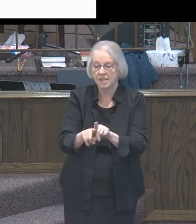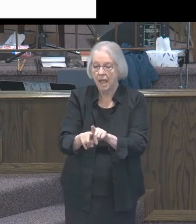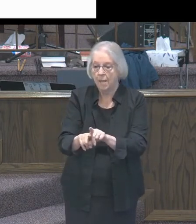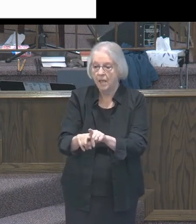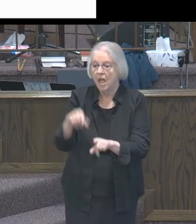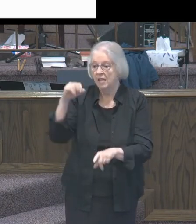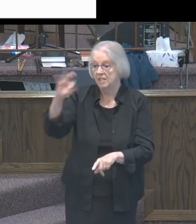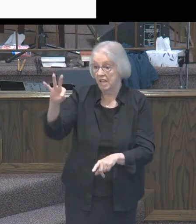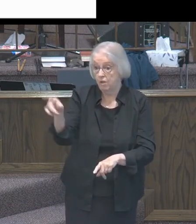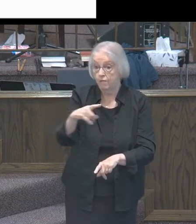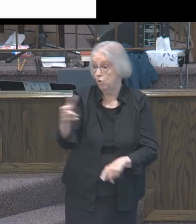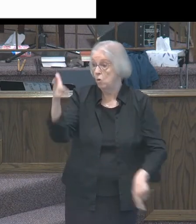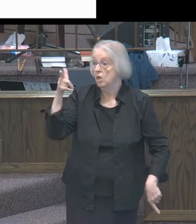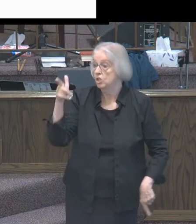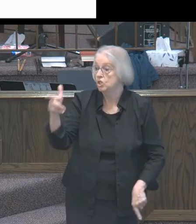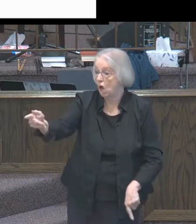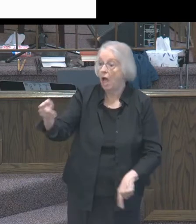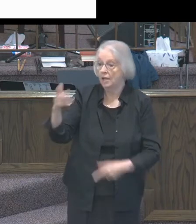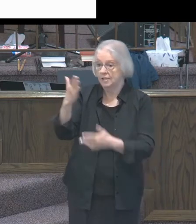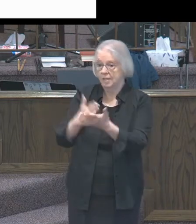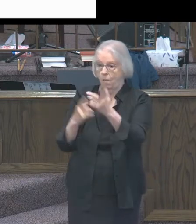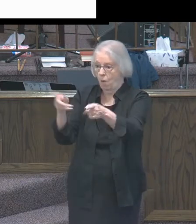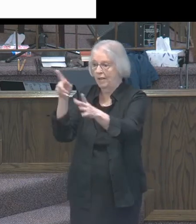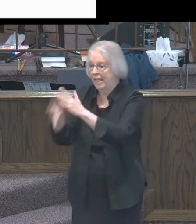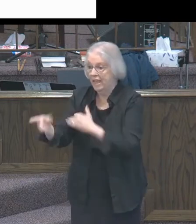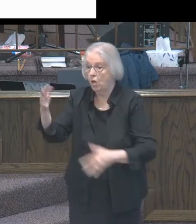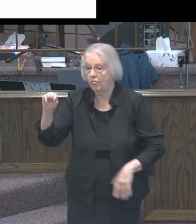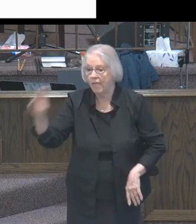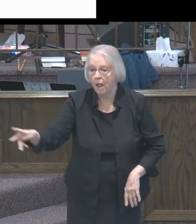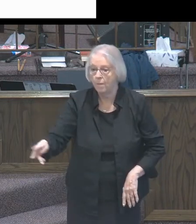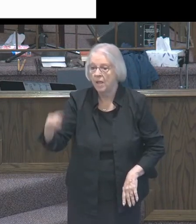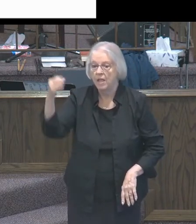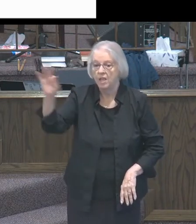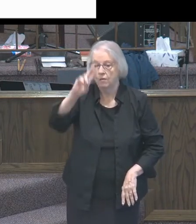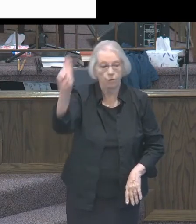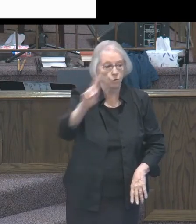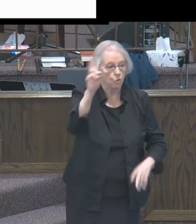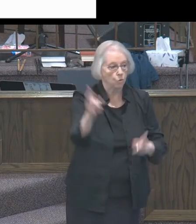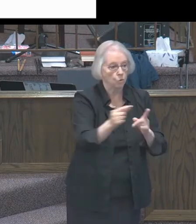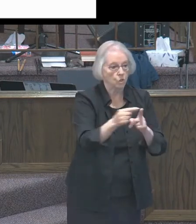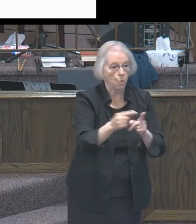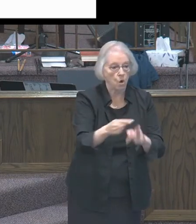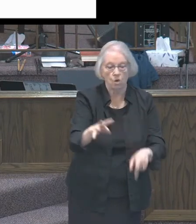did it in your heart. Let these words never come out of your mouth.